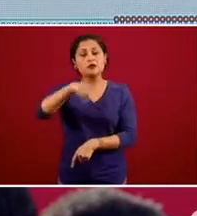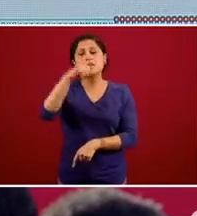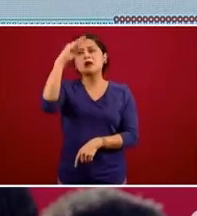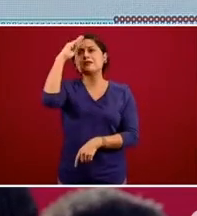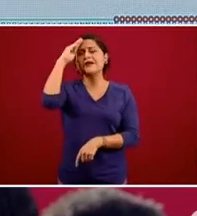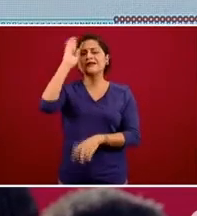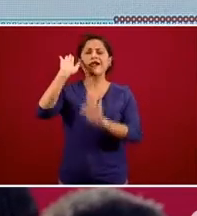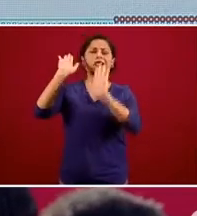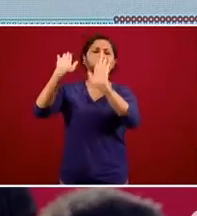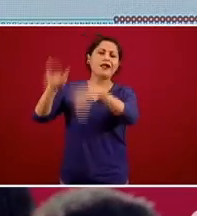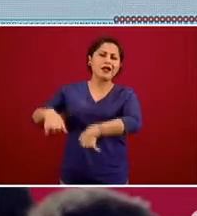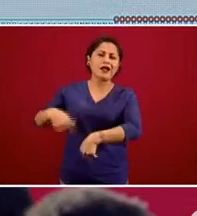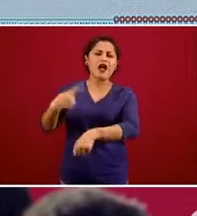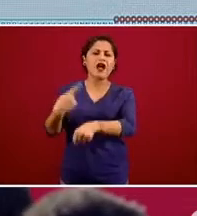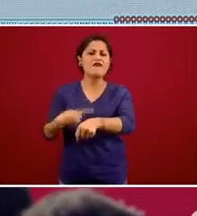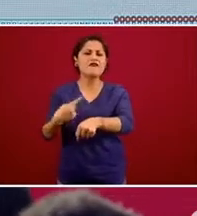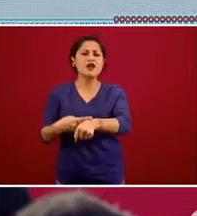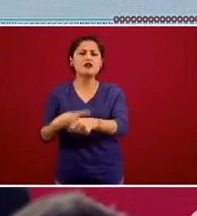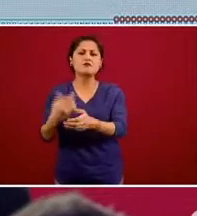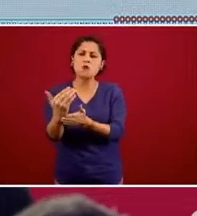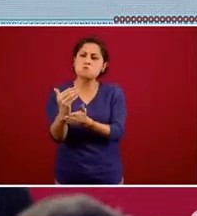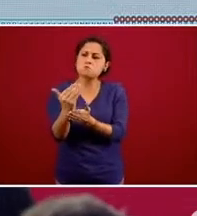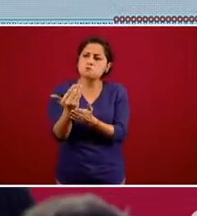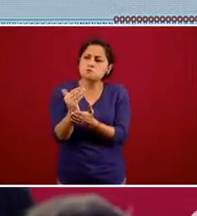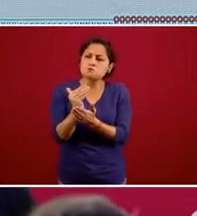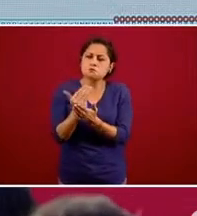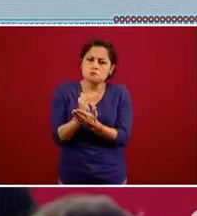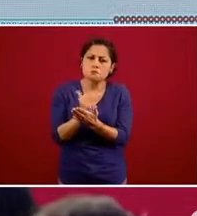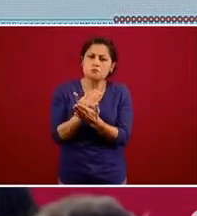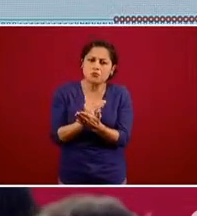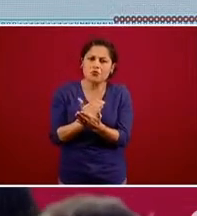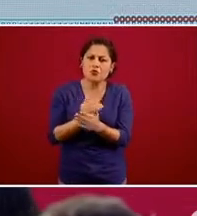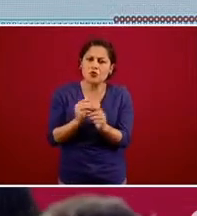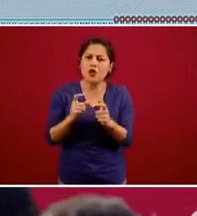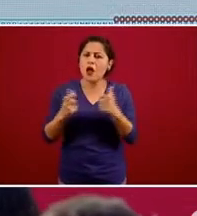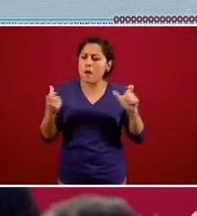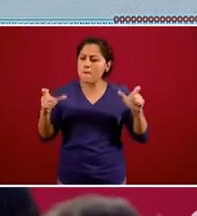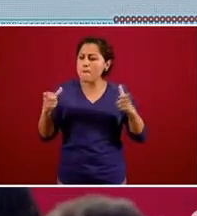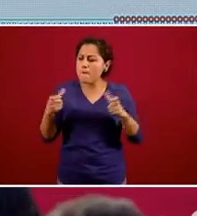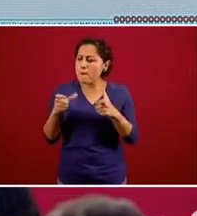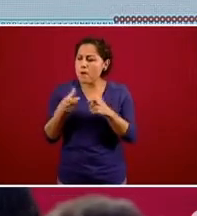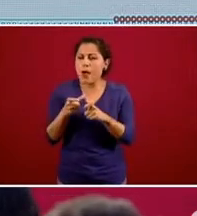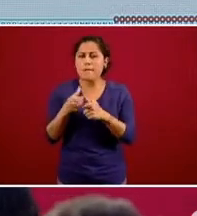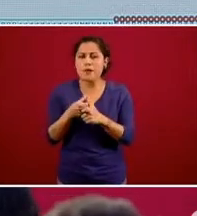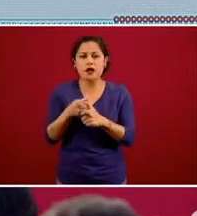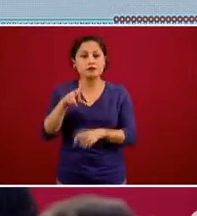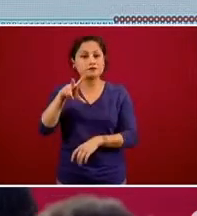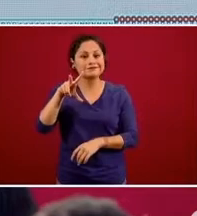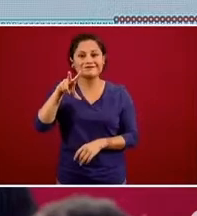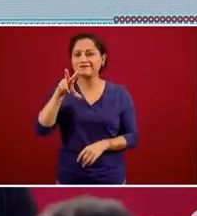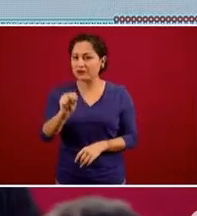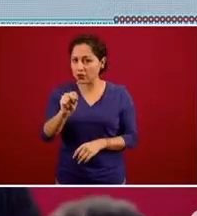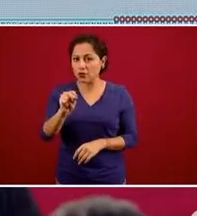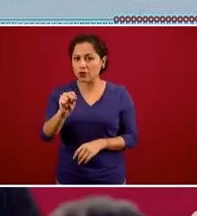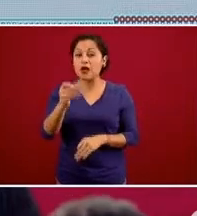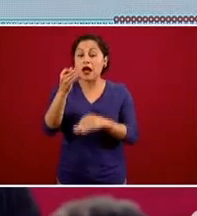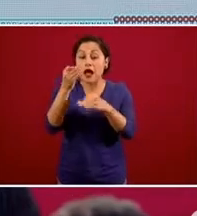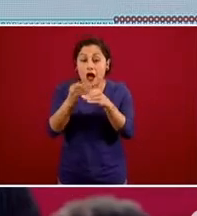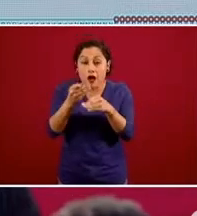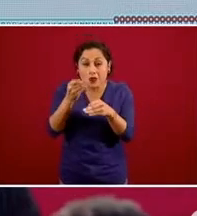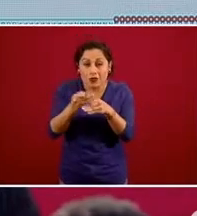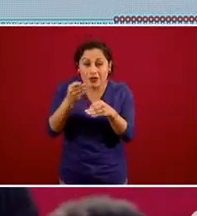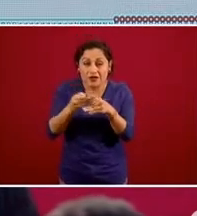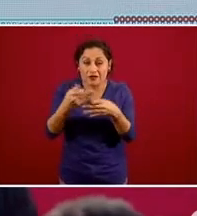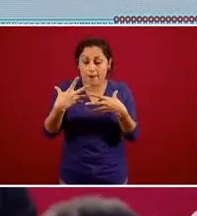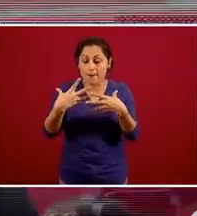be extended until May the 30th. Do not think for any reason that the